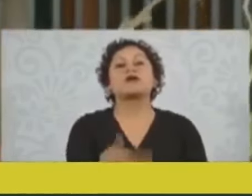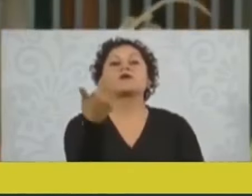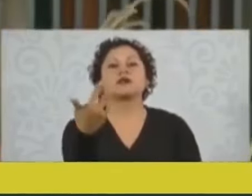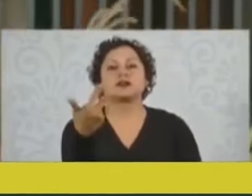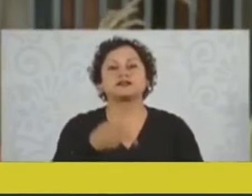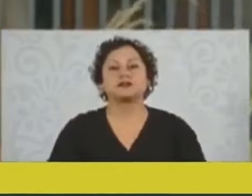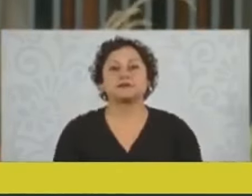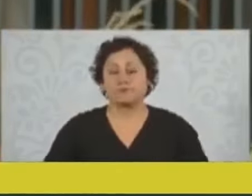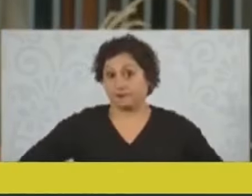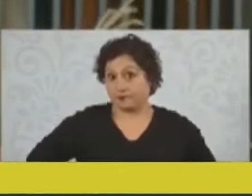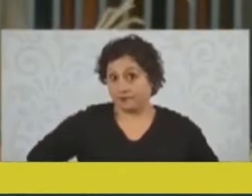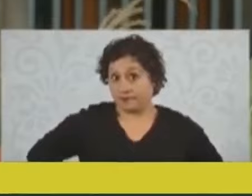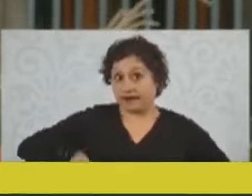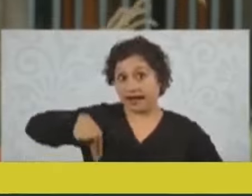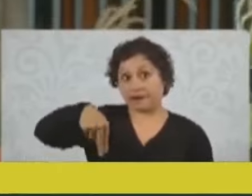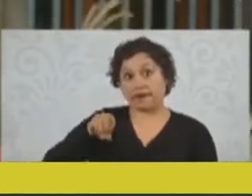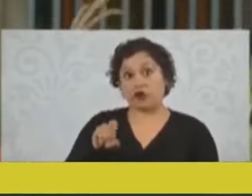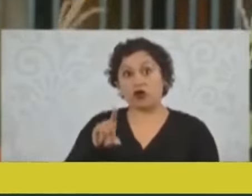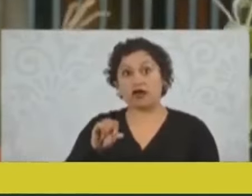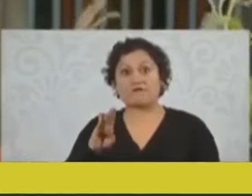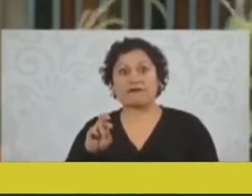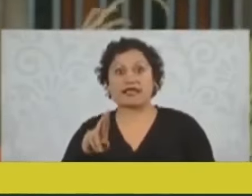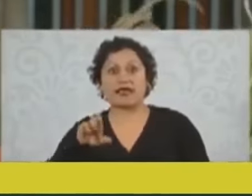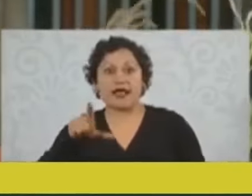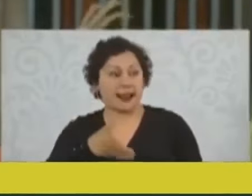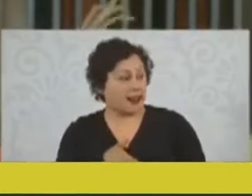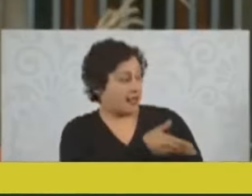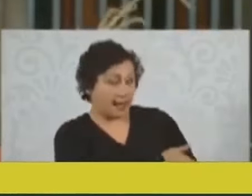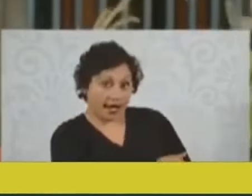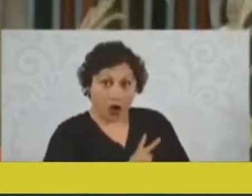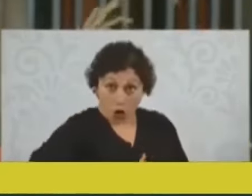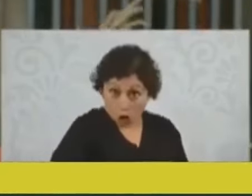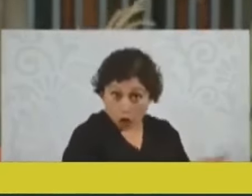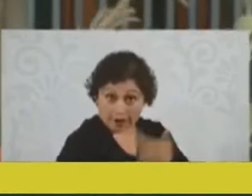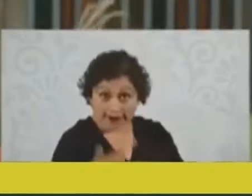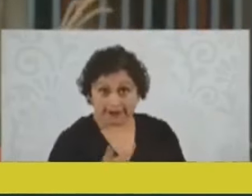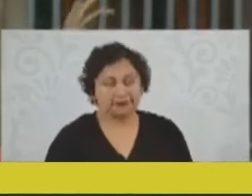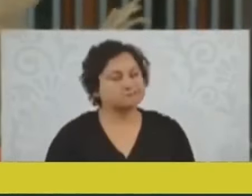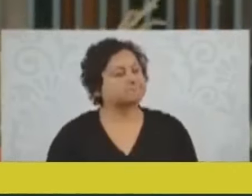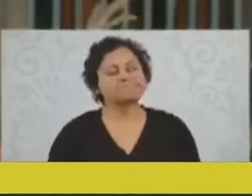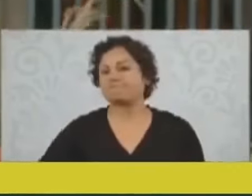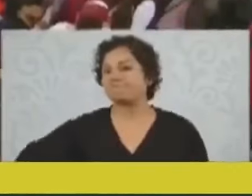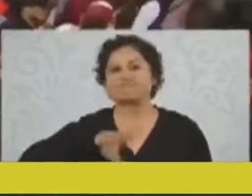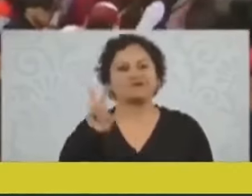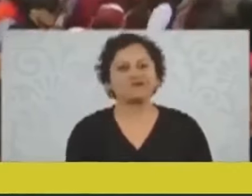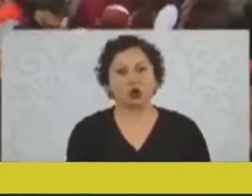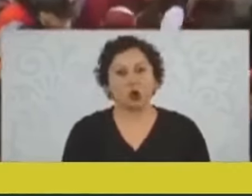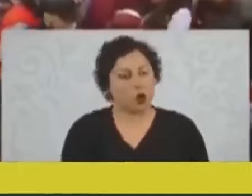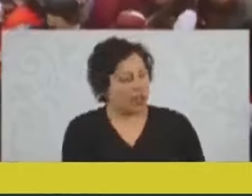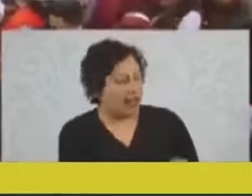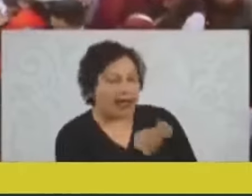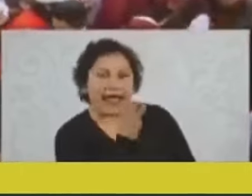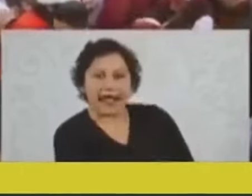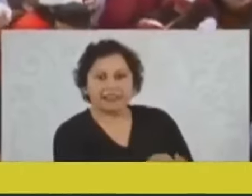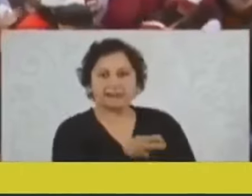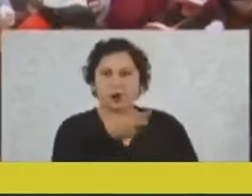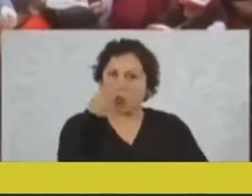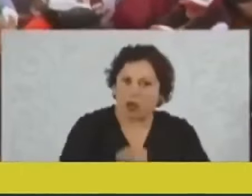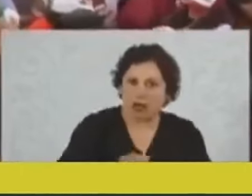13. The neoliberal model won't come back. since it hurt so much